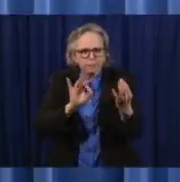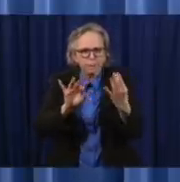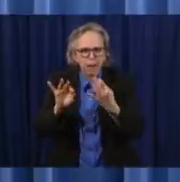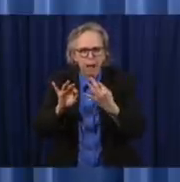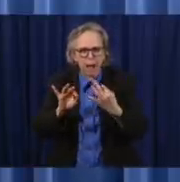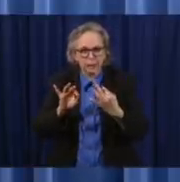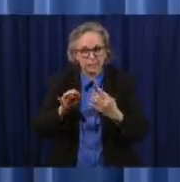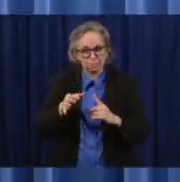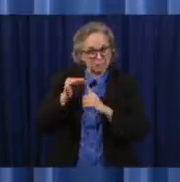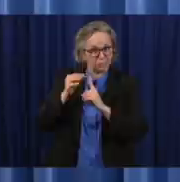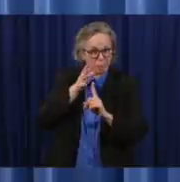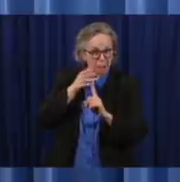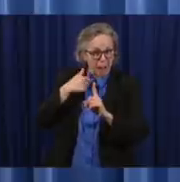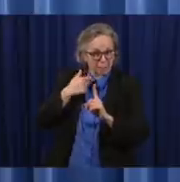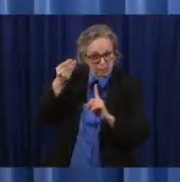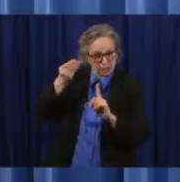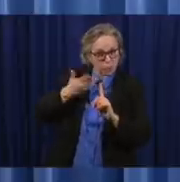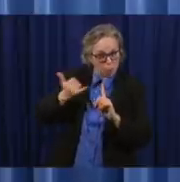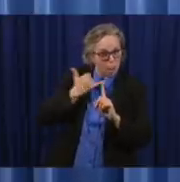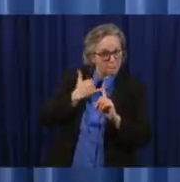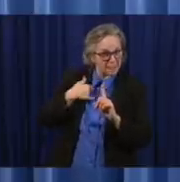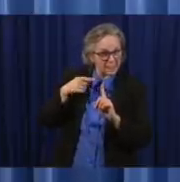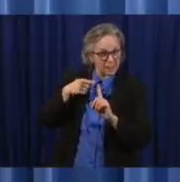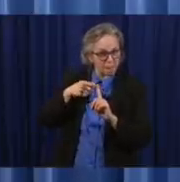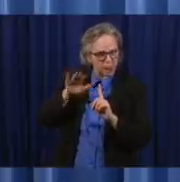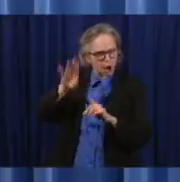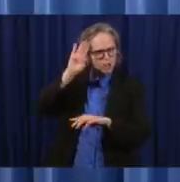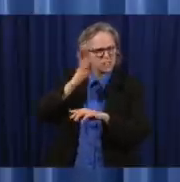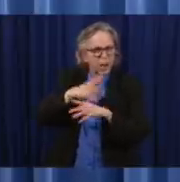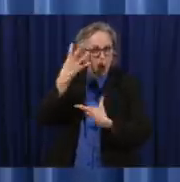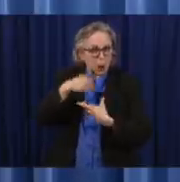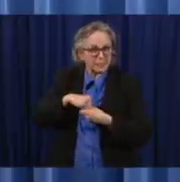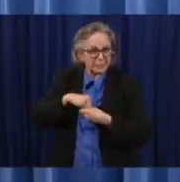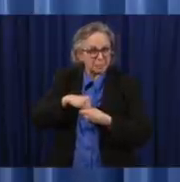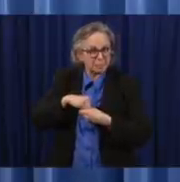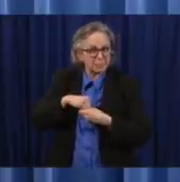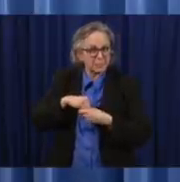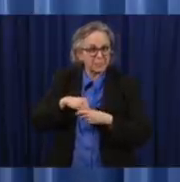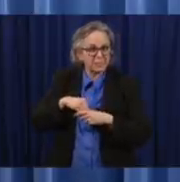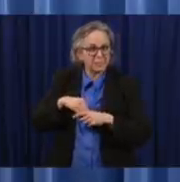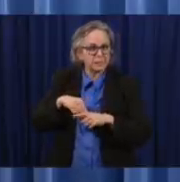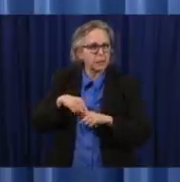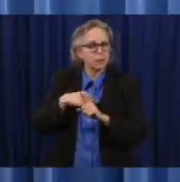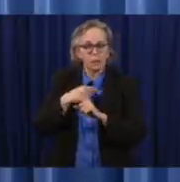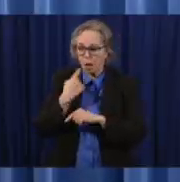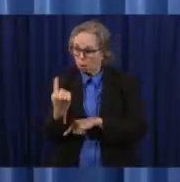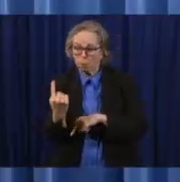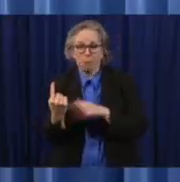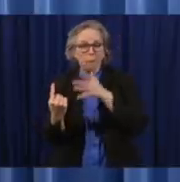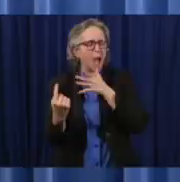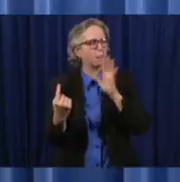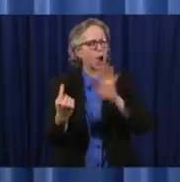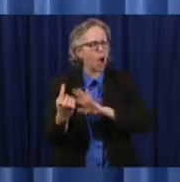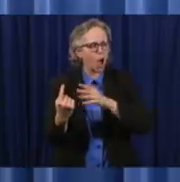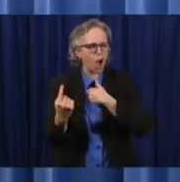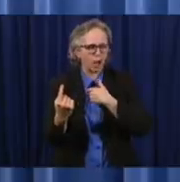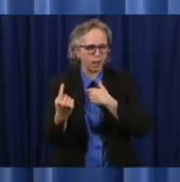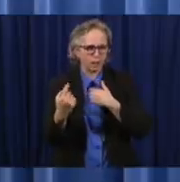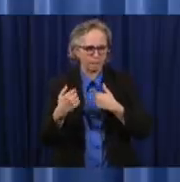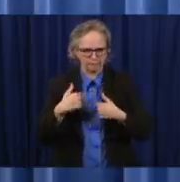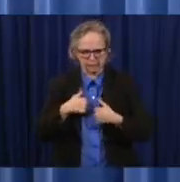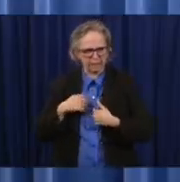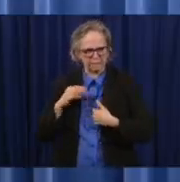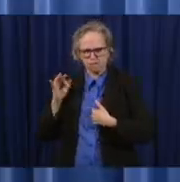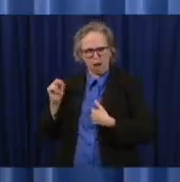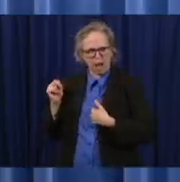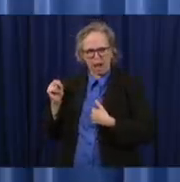the mom, but that wasn't all of it. We heard from John, I heard from a lot of different